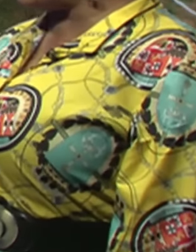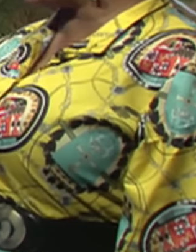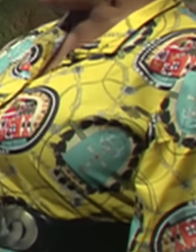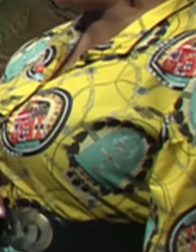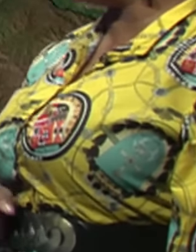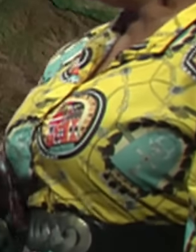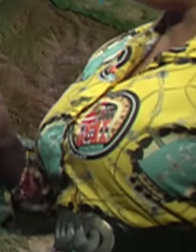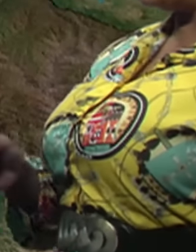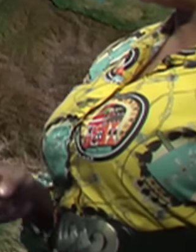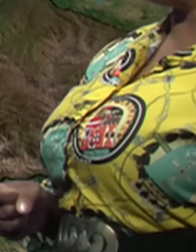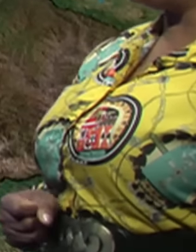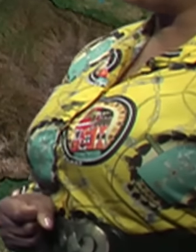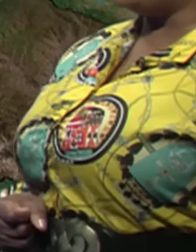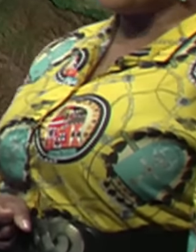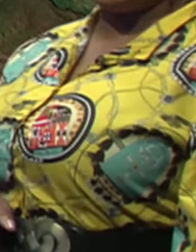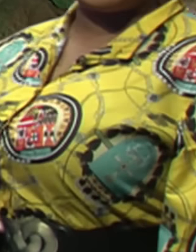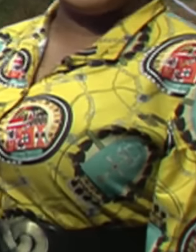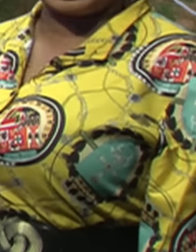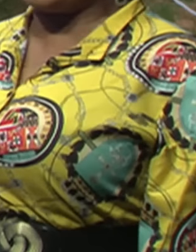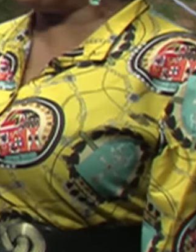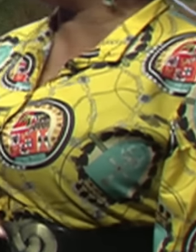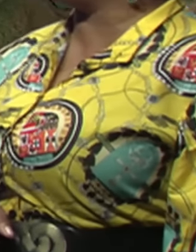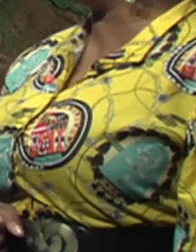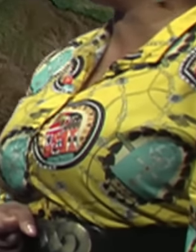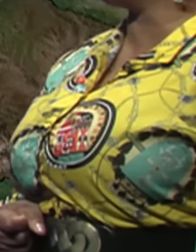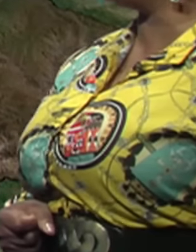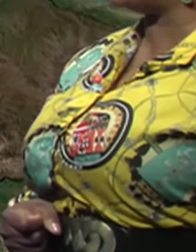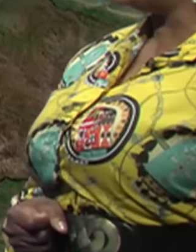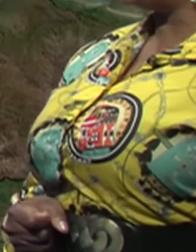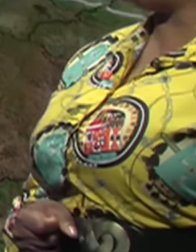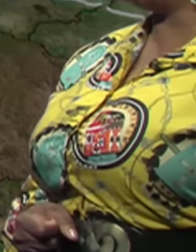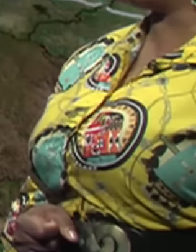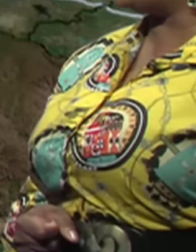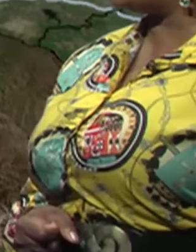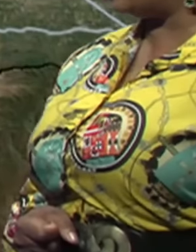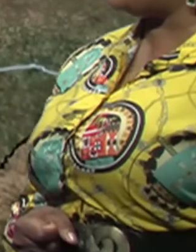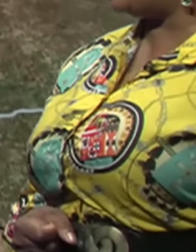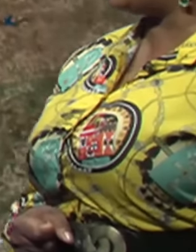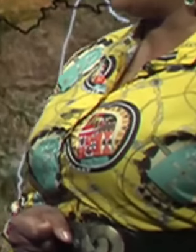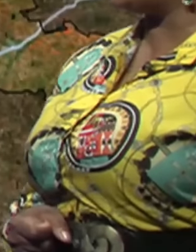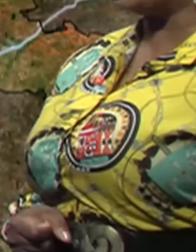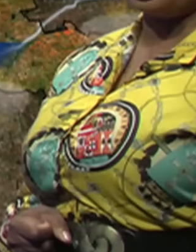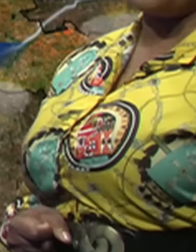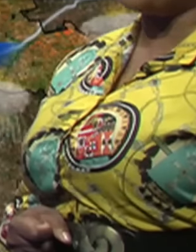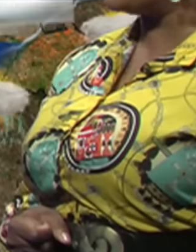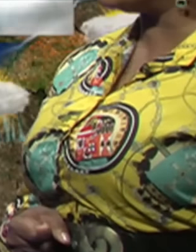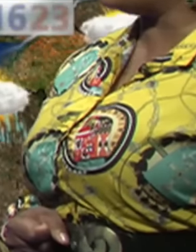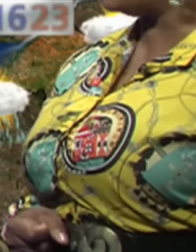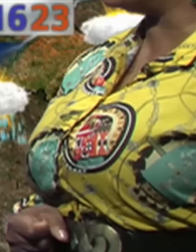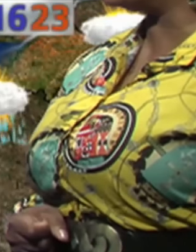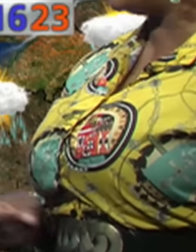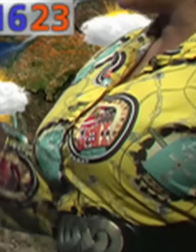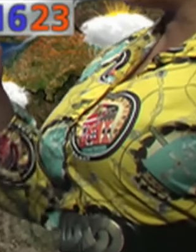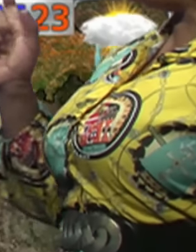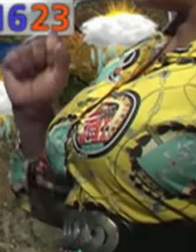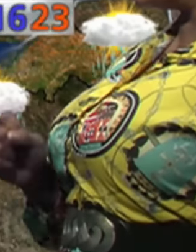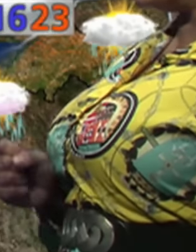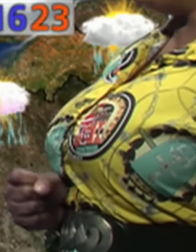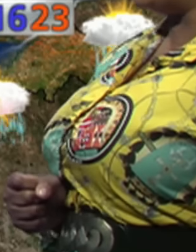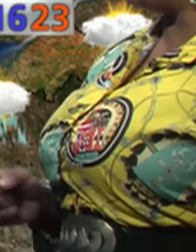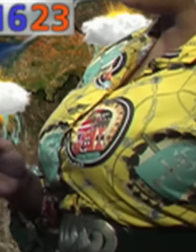ruthete Sasolburg ba gareng ba naga le gona Bloemfontein ka tše 27 ge re lebelela jalo re tswela pele pele jwale le tsona go la Northwest go la go sasa re